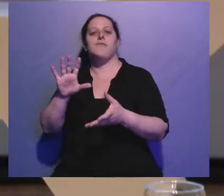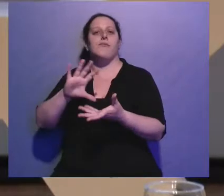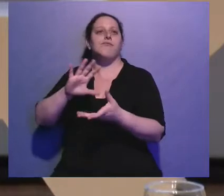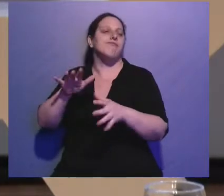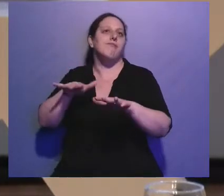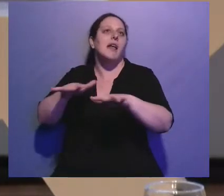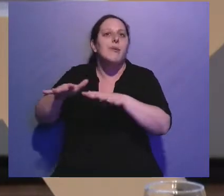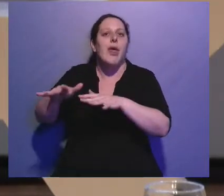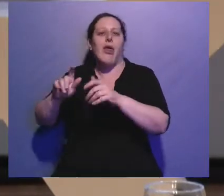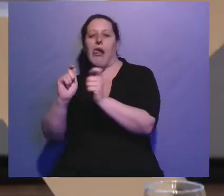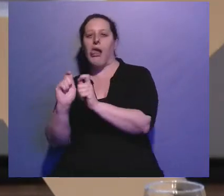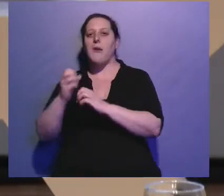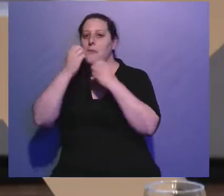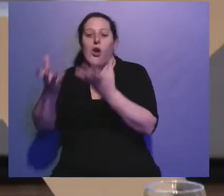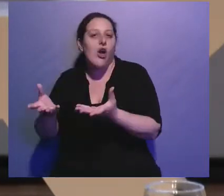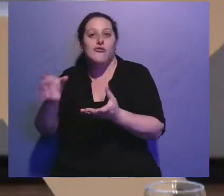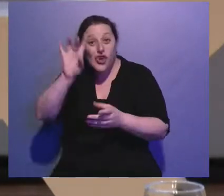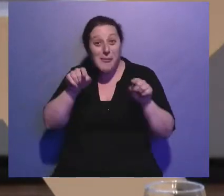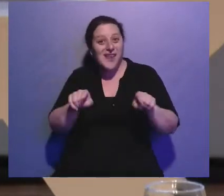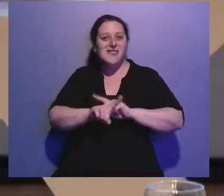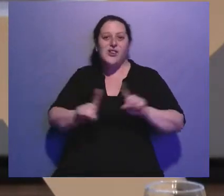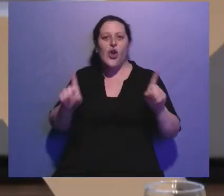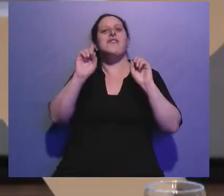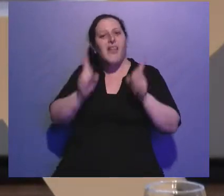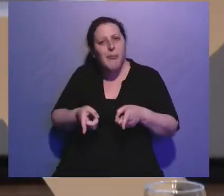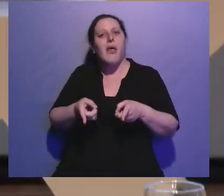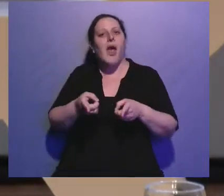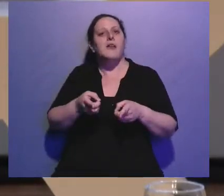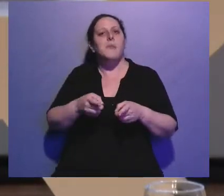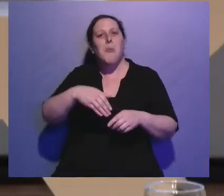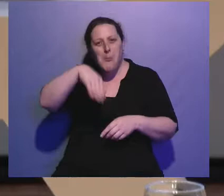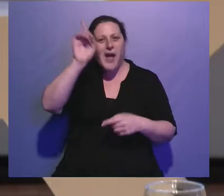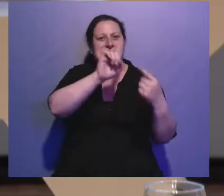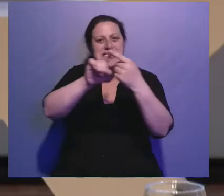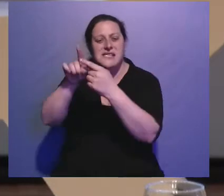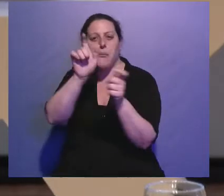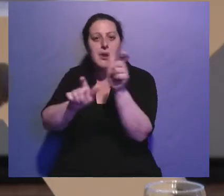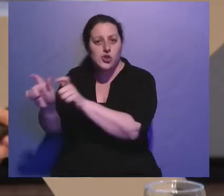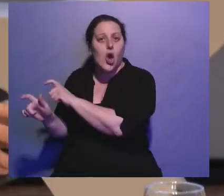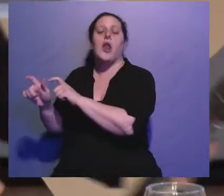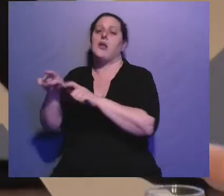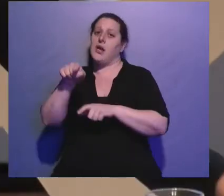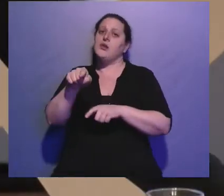hard to explain, and it's fuzzy, and there's a lot of learning left to be done around it.